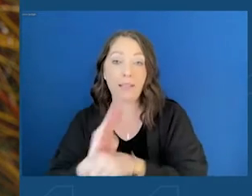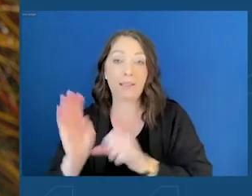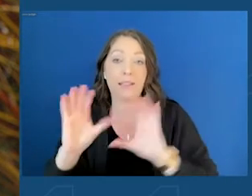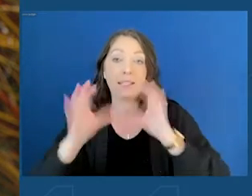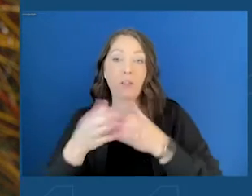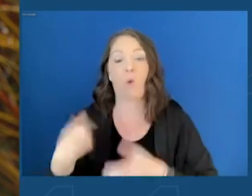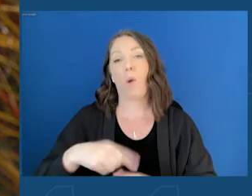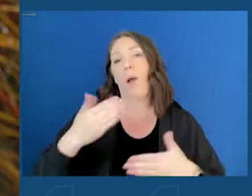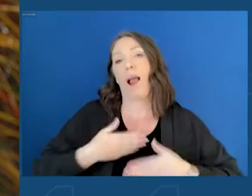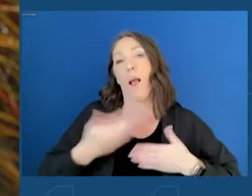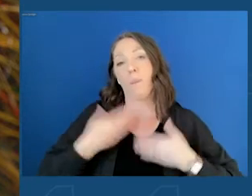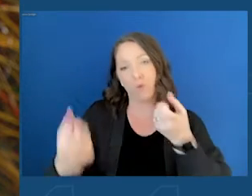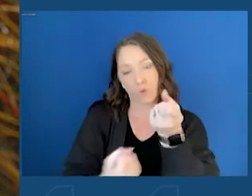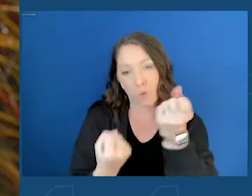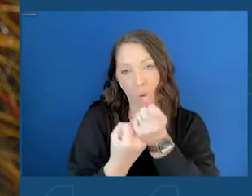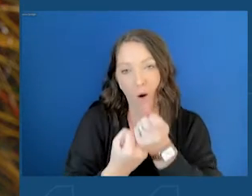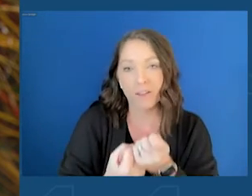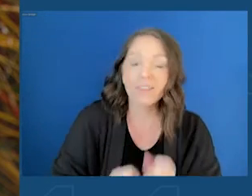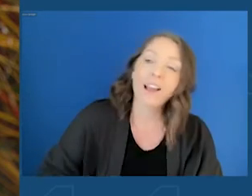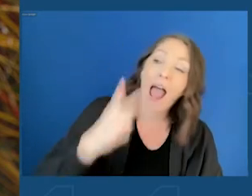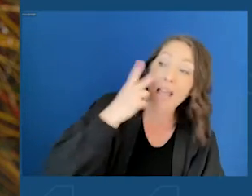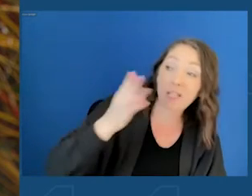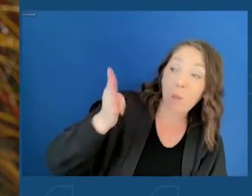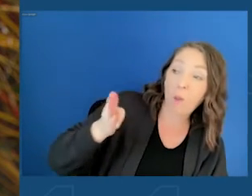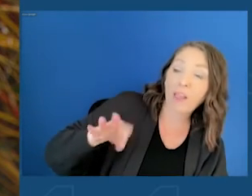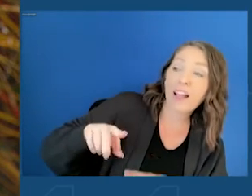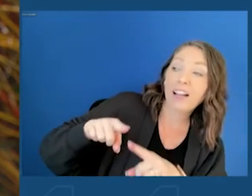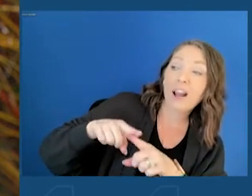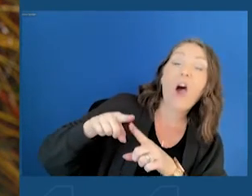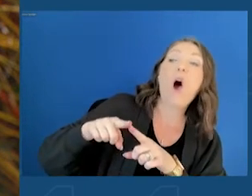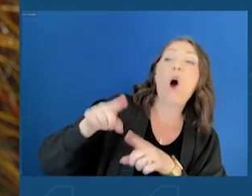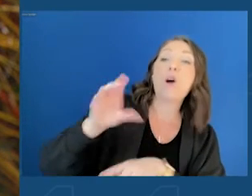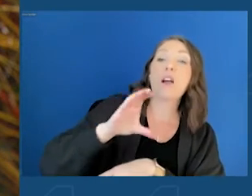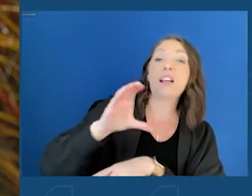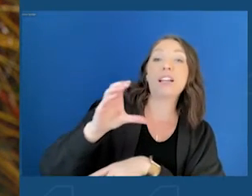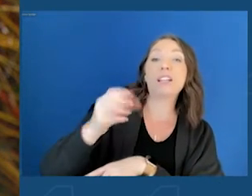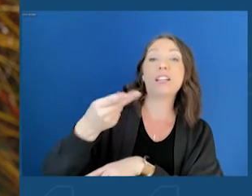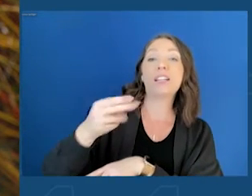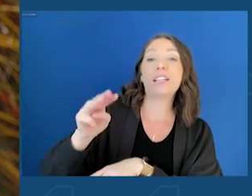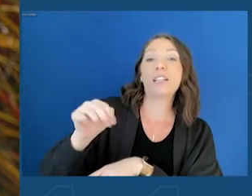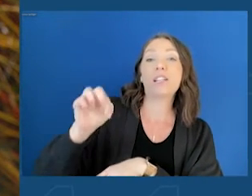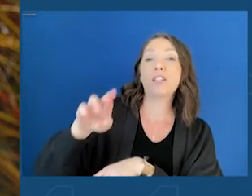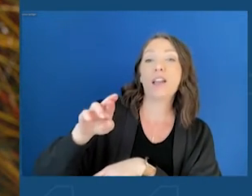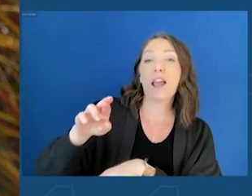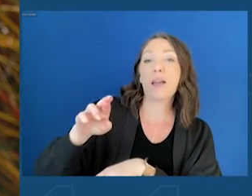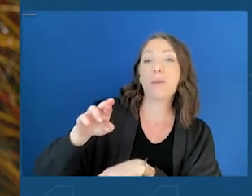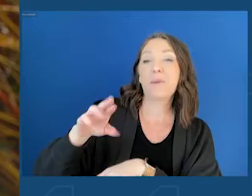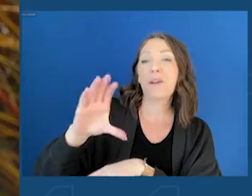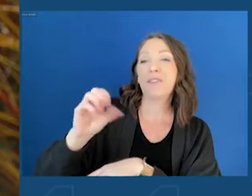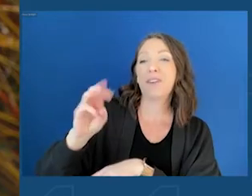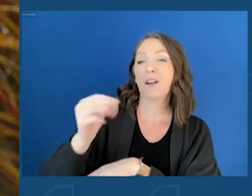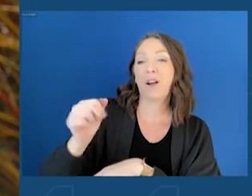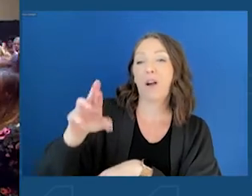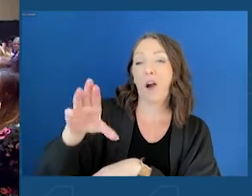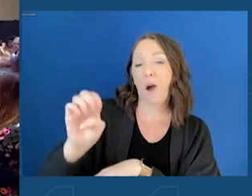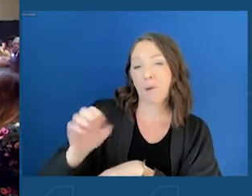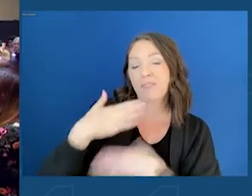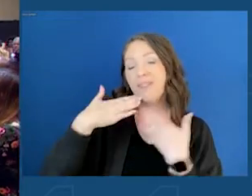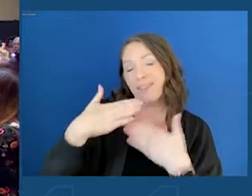effort. And I see the Brooklyn Chamber of Commerce president in the audience. This came out of the boroughs as well, so thank you.